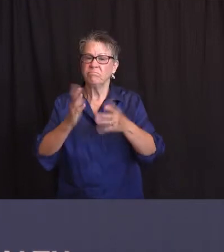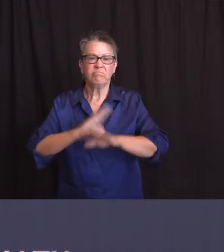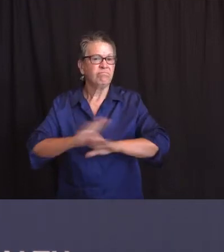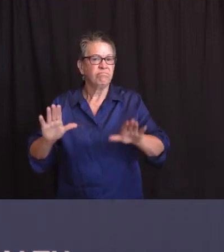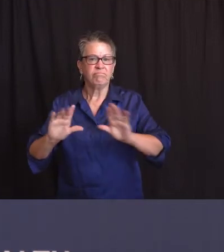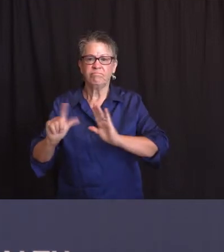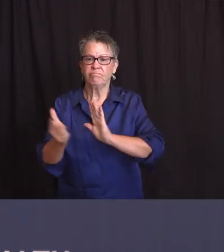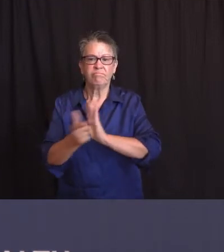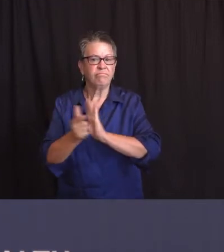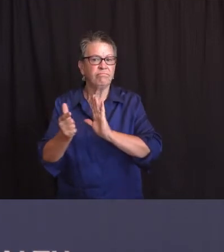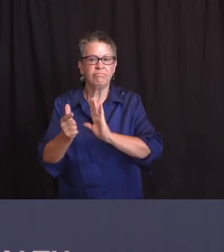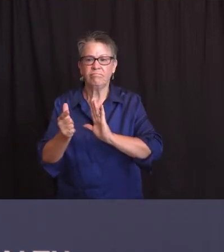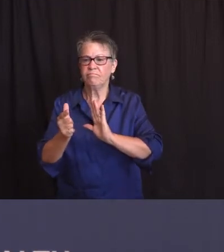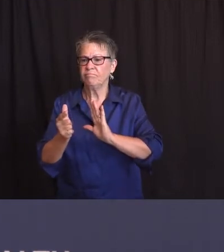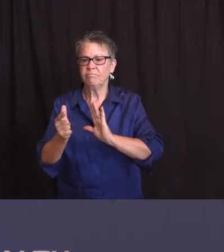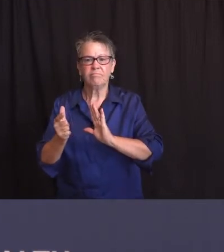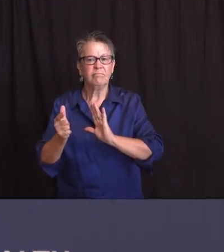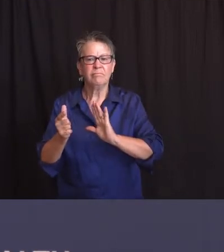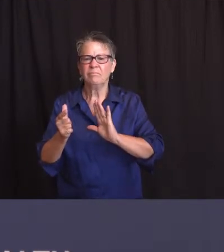Loose ball.